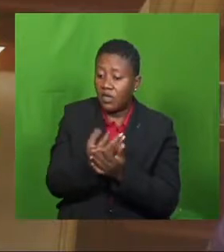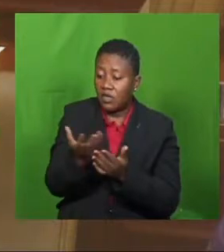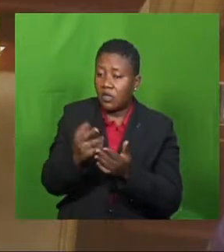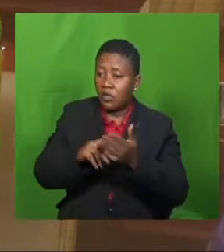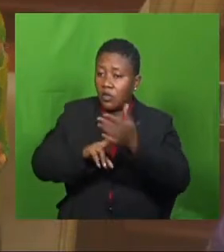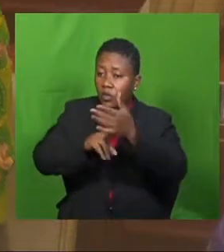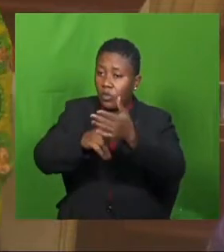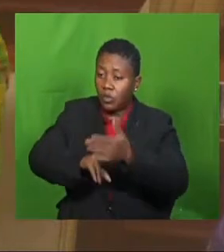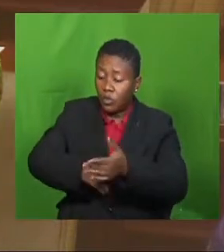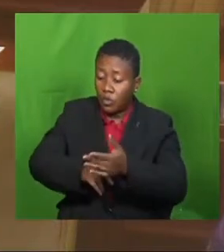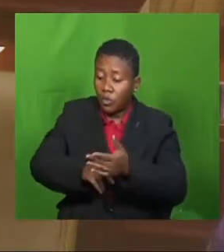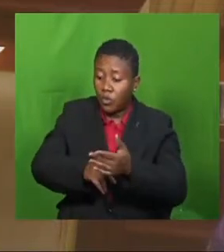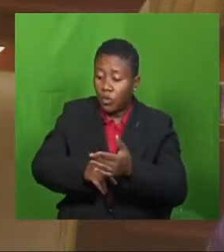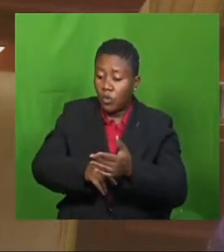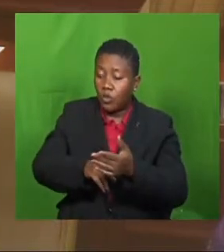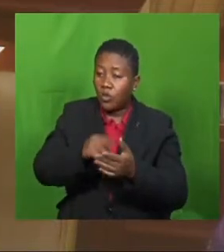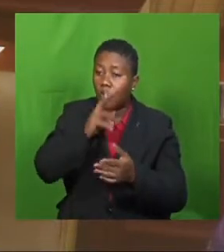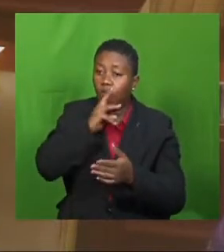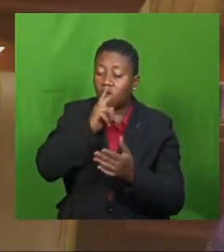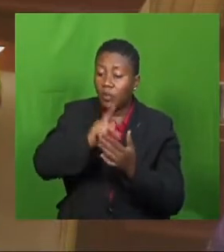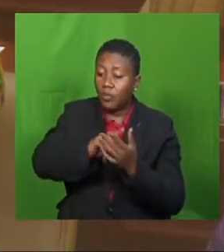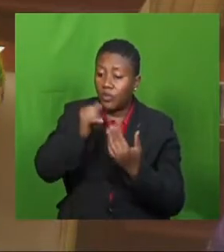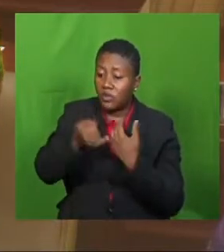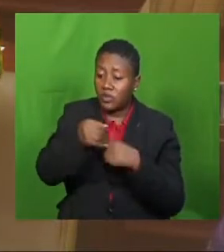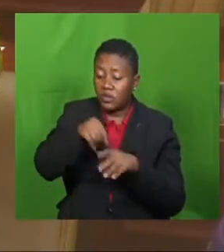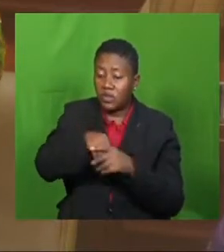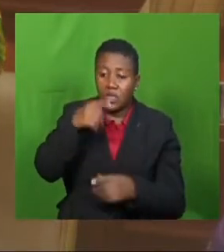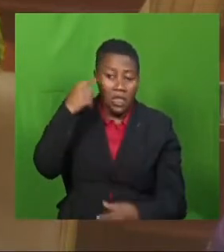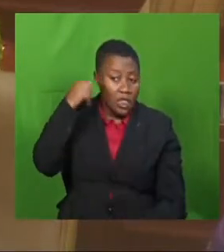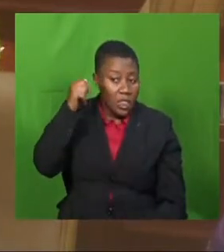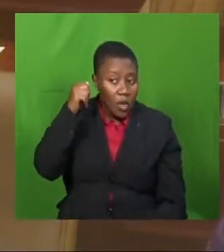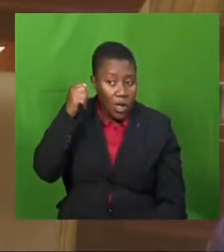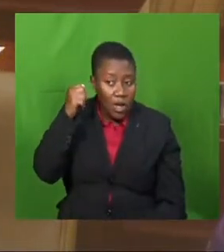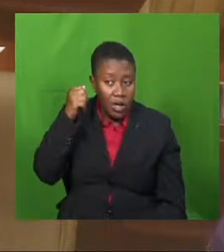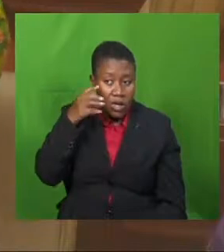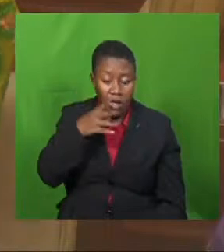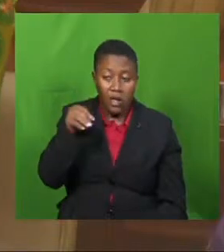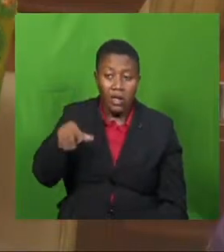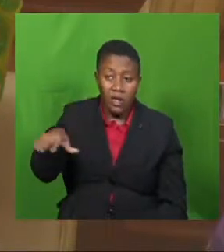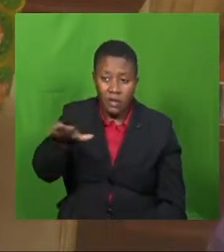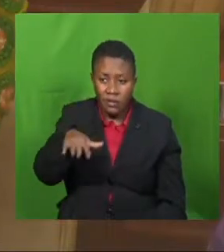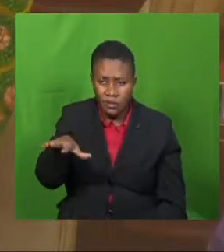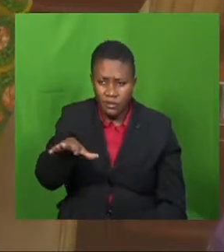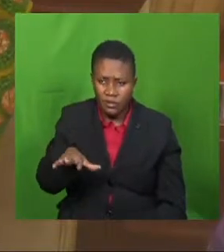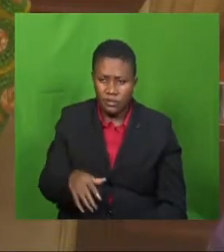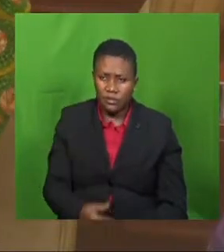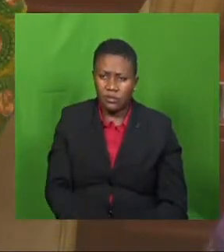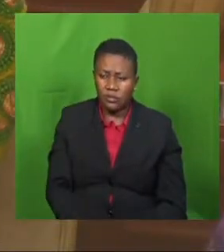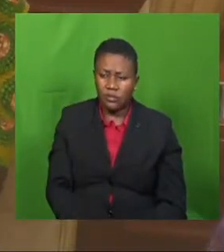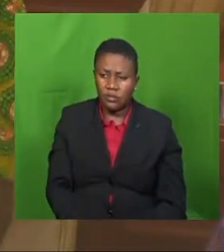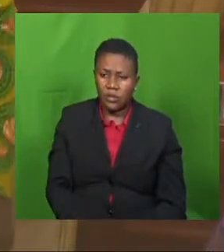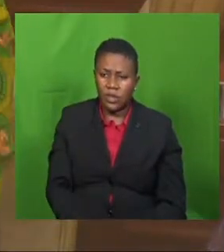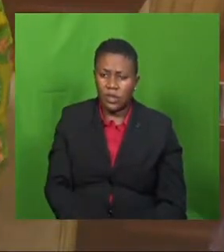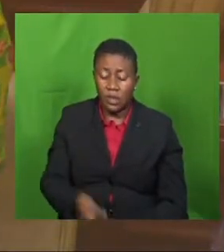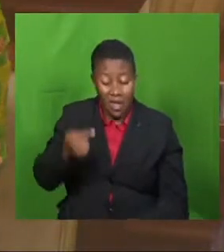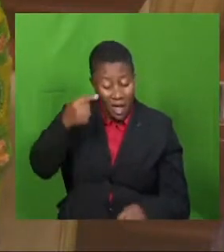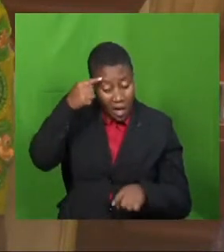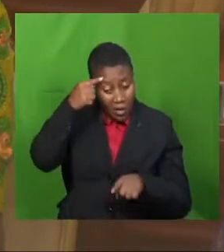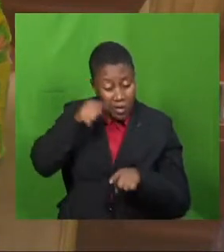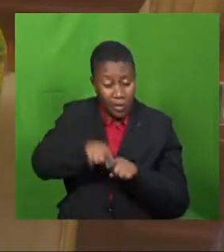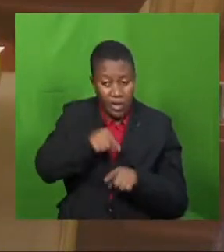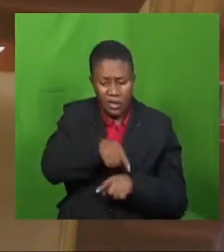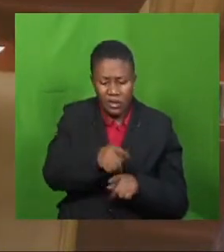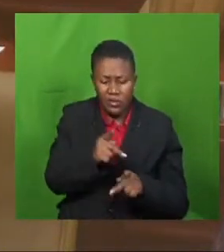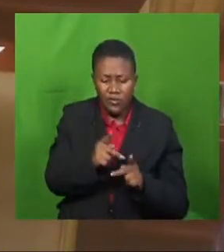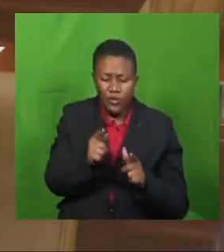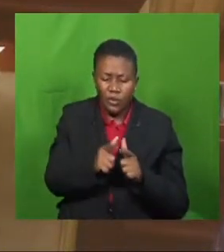for the people of Takwa and its environs. Mr. Speaker, the project is so viable, and this